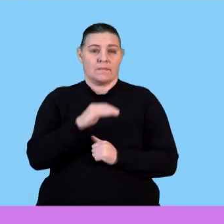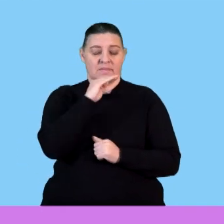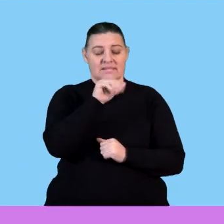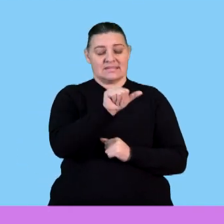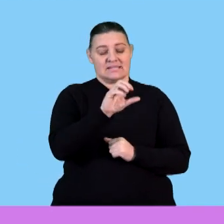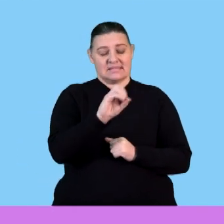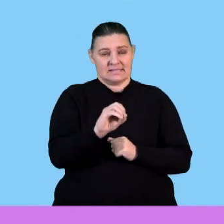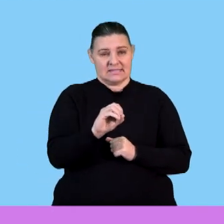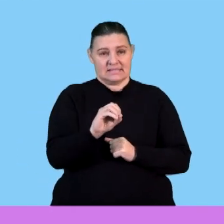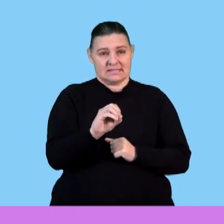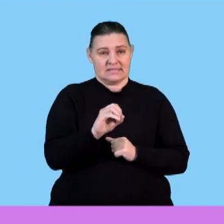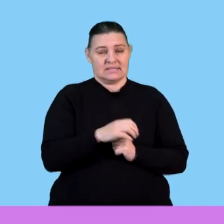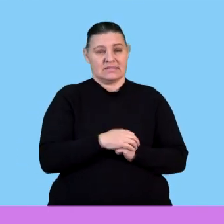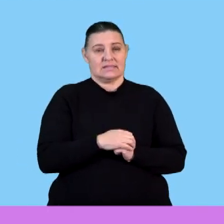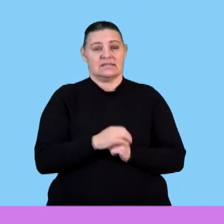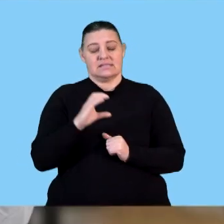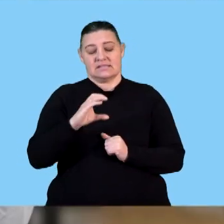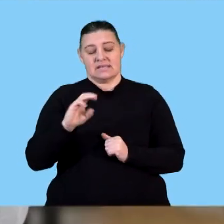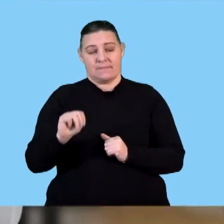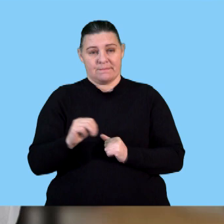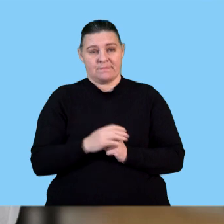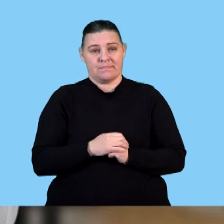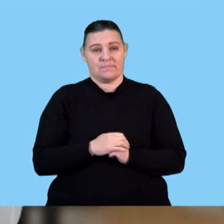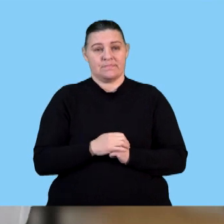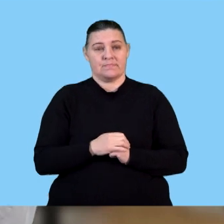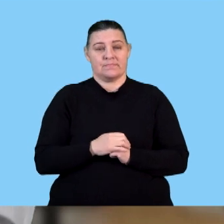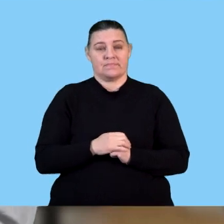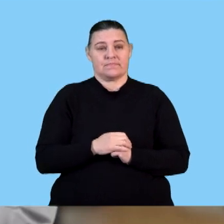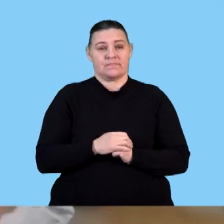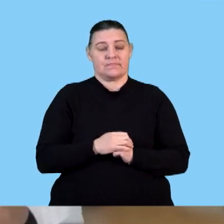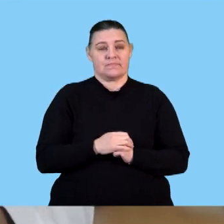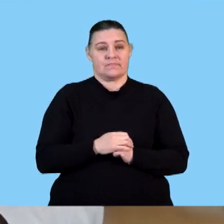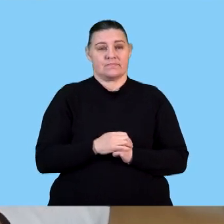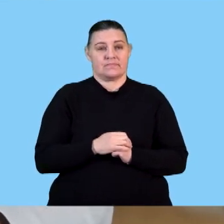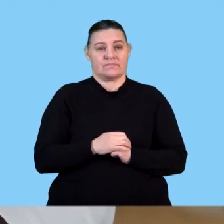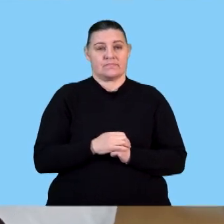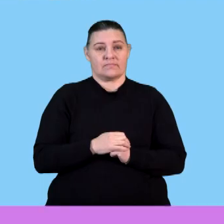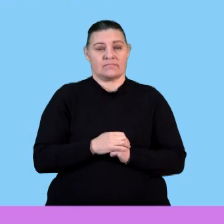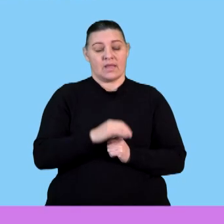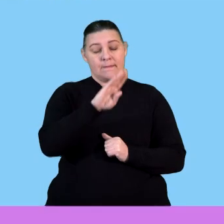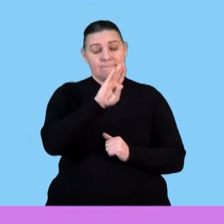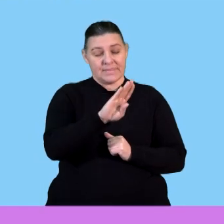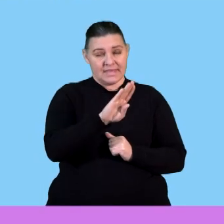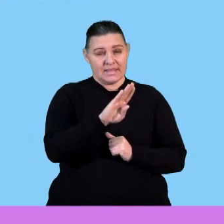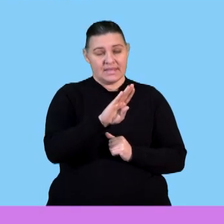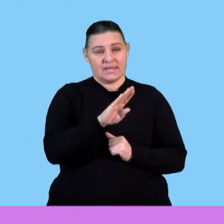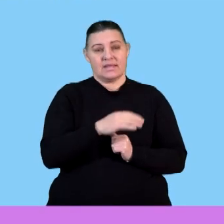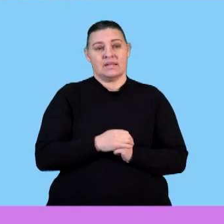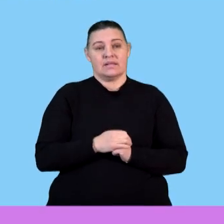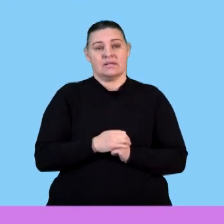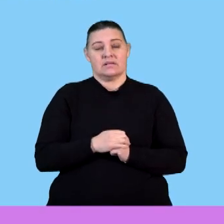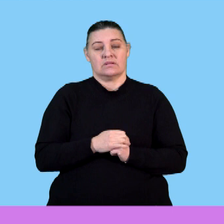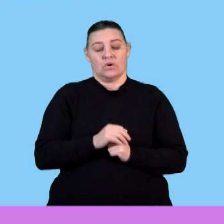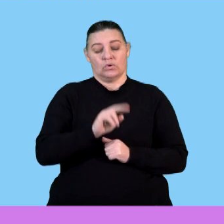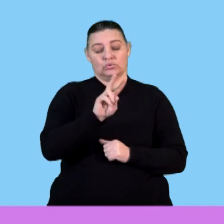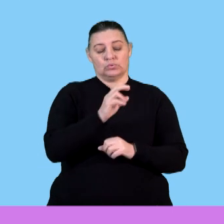be the breadth. And that should be the measurements we need for the formula. So for a formula for an